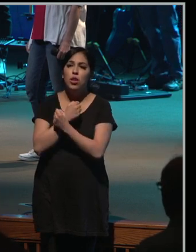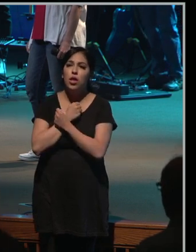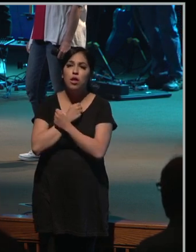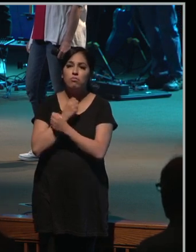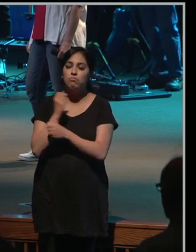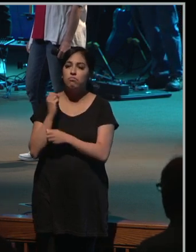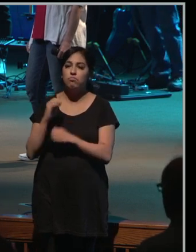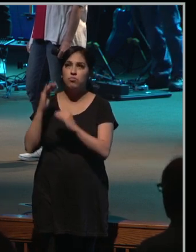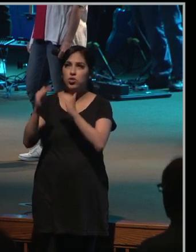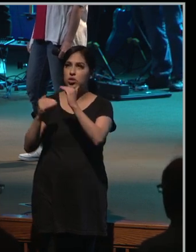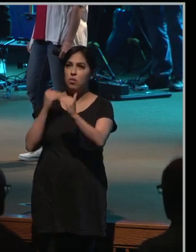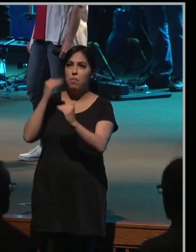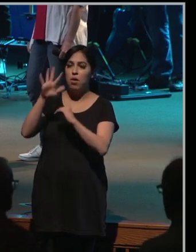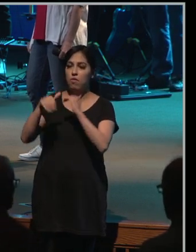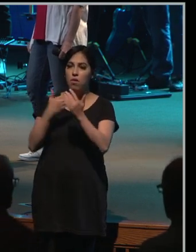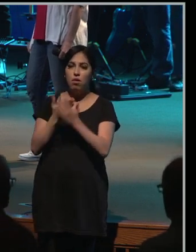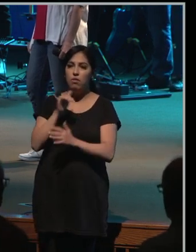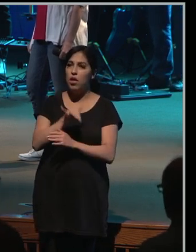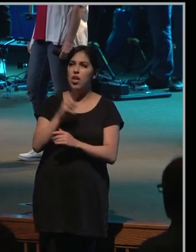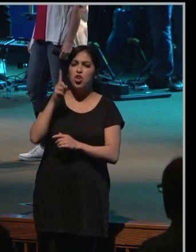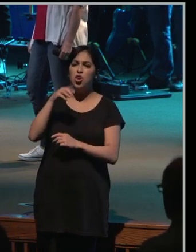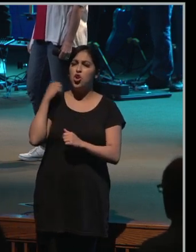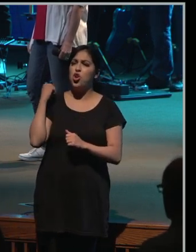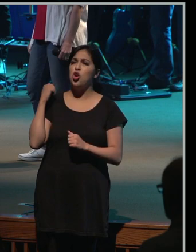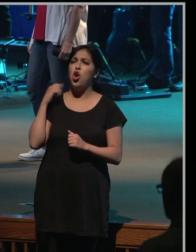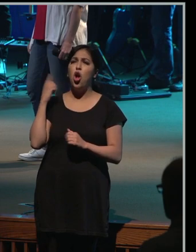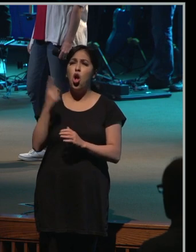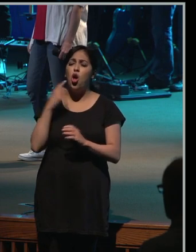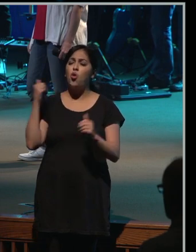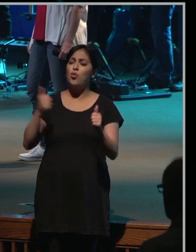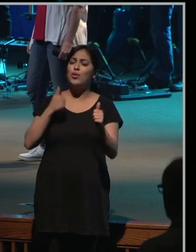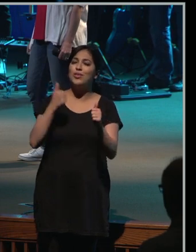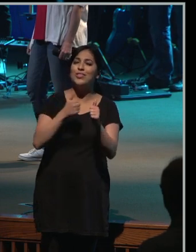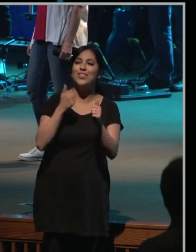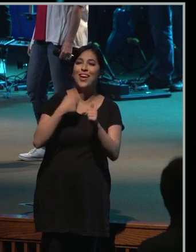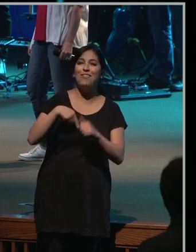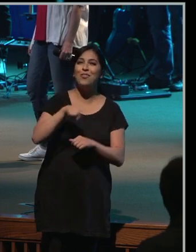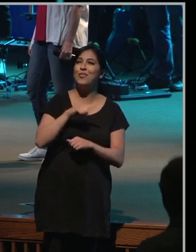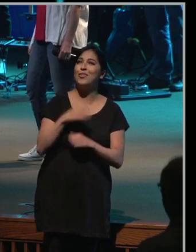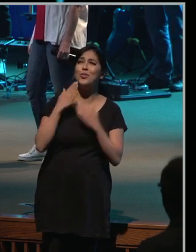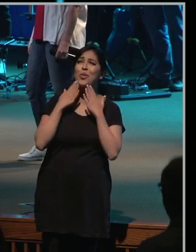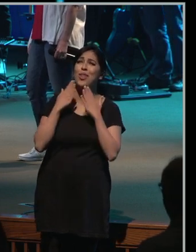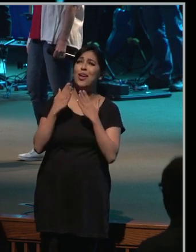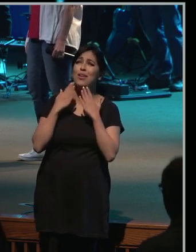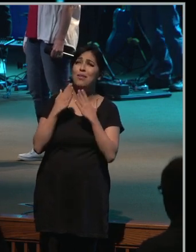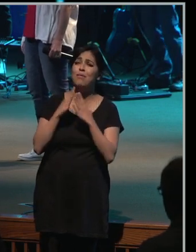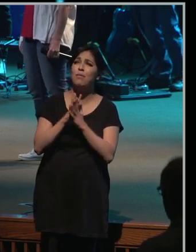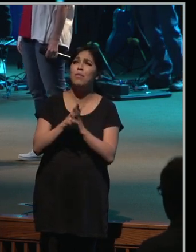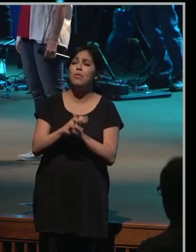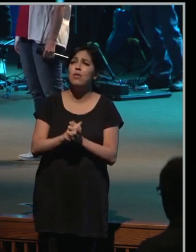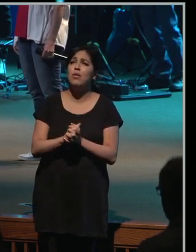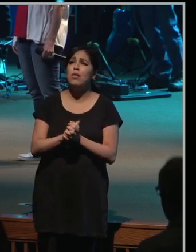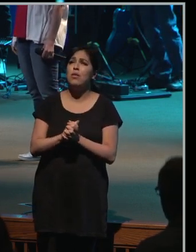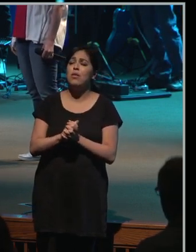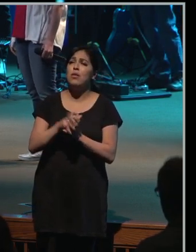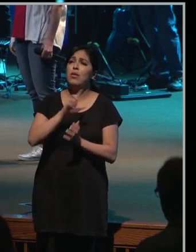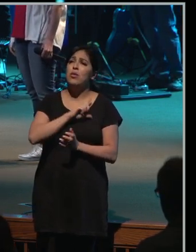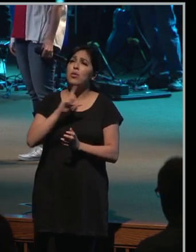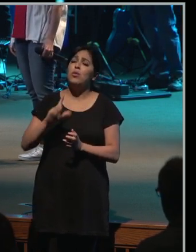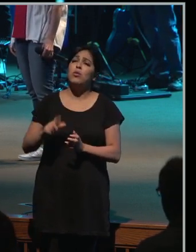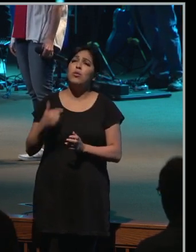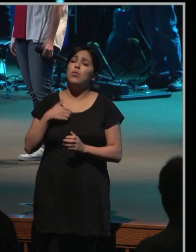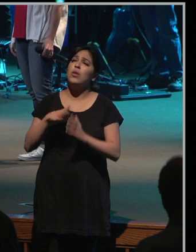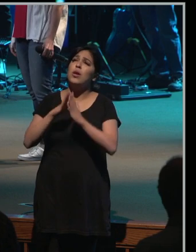of those, and you're always running towards us. You're always running after us, and so for that, we thank you. Lord, I pray that